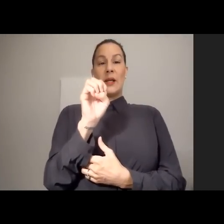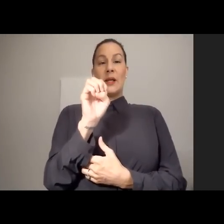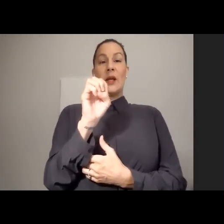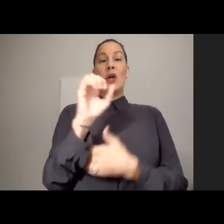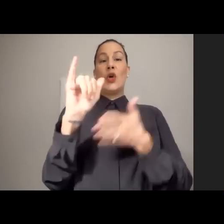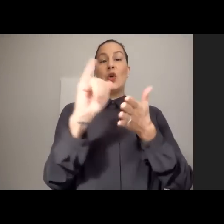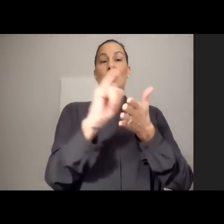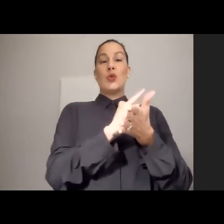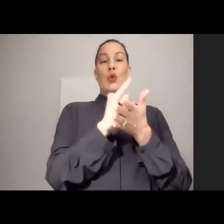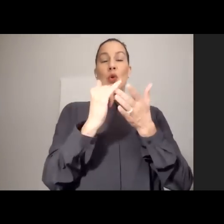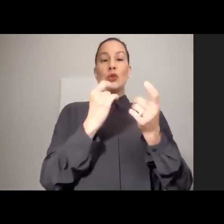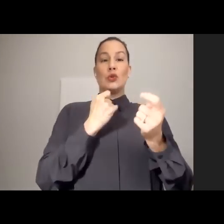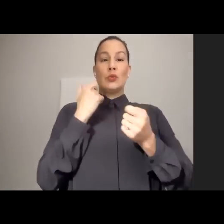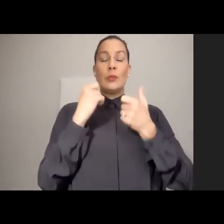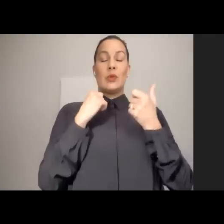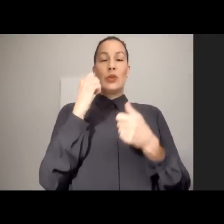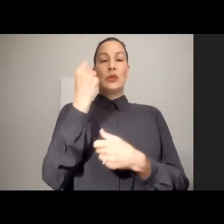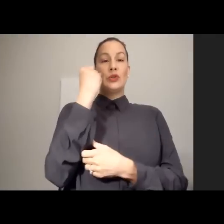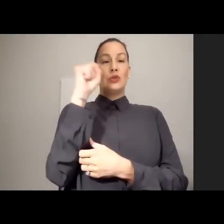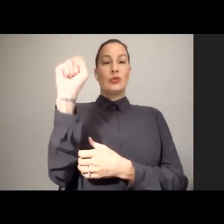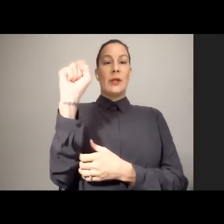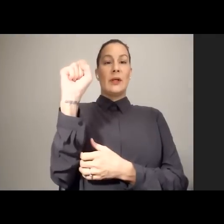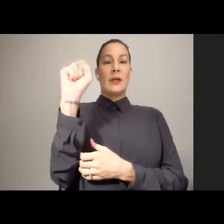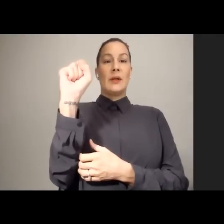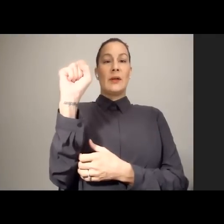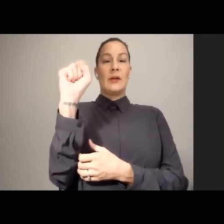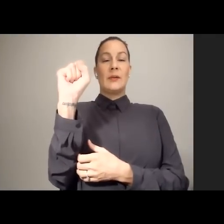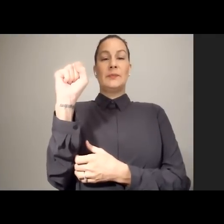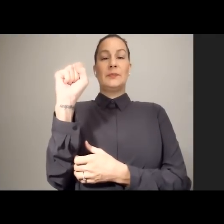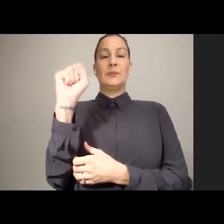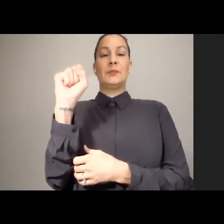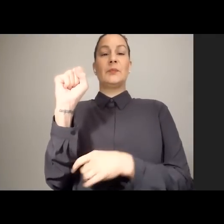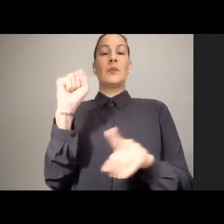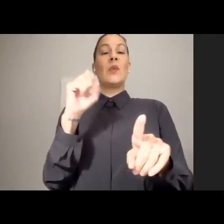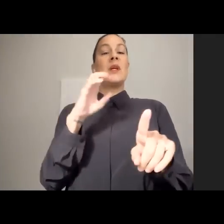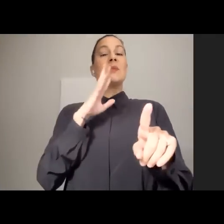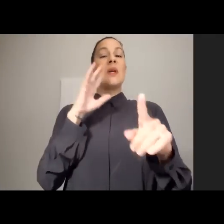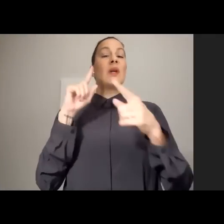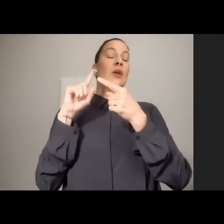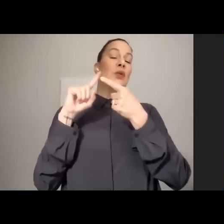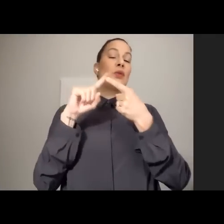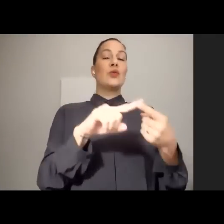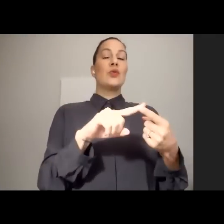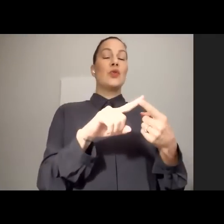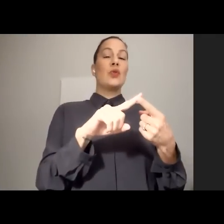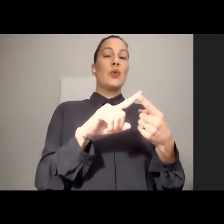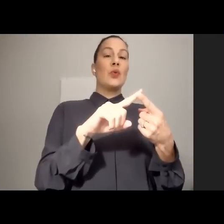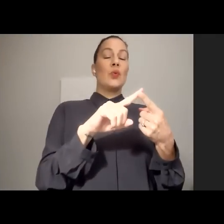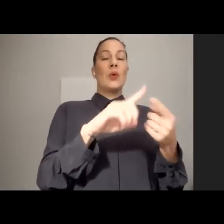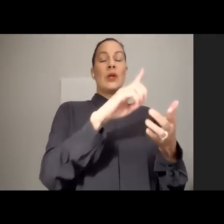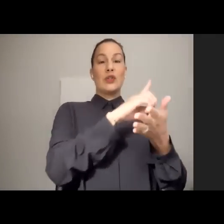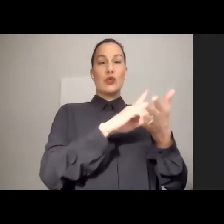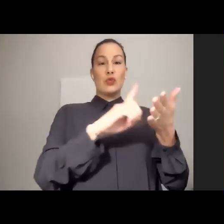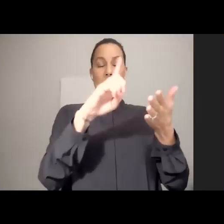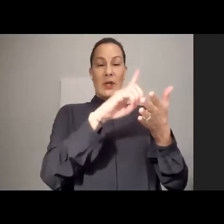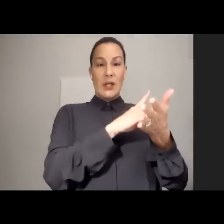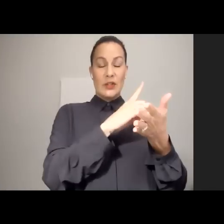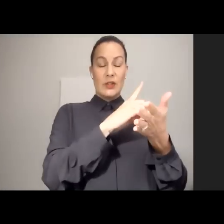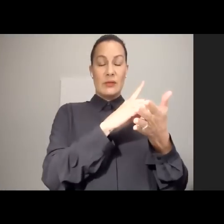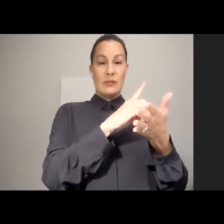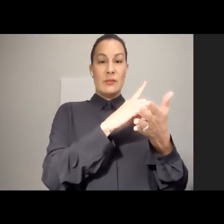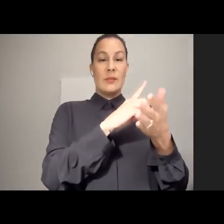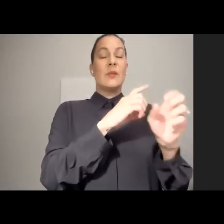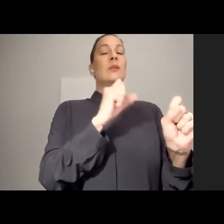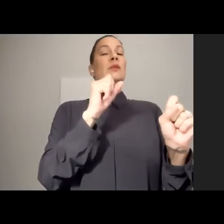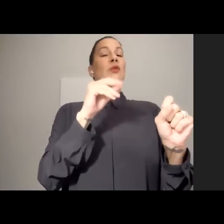City's lack of support for strippers as workers and the discrimination strippers endure due to the patriarchy. Listen up, y'all,